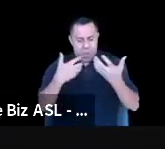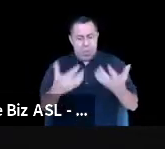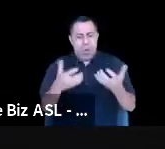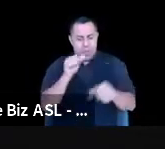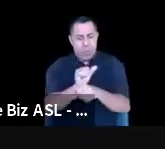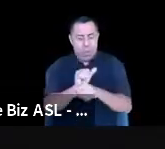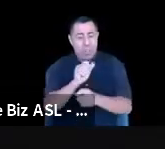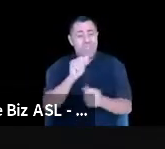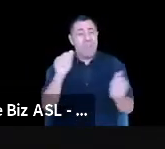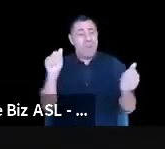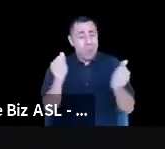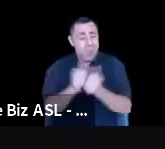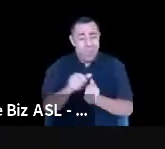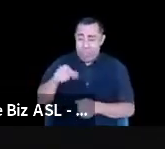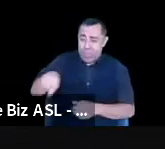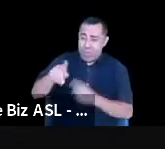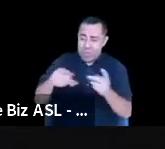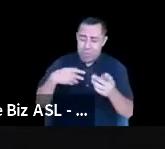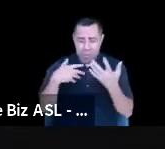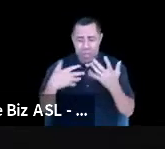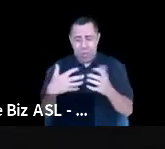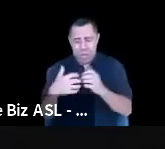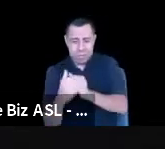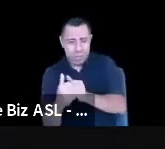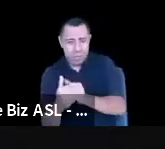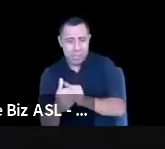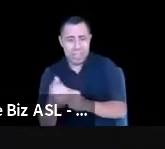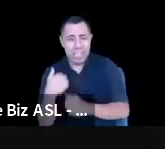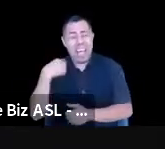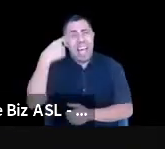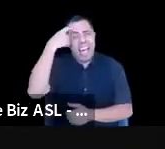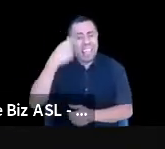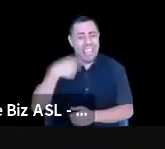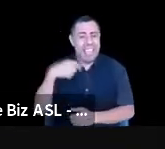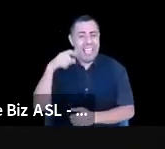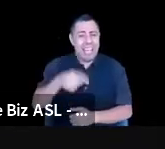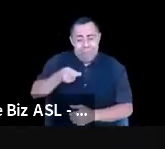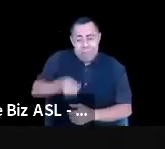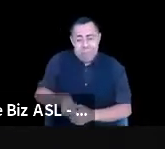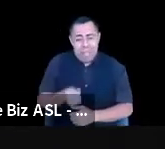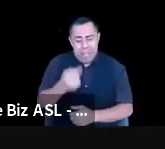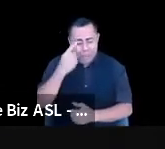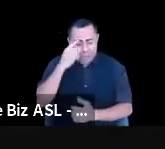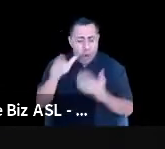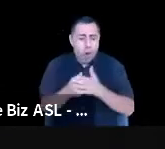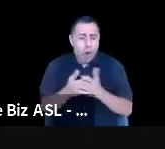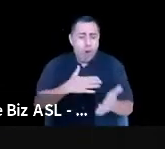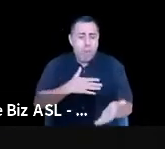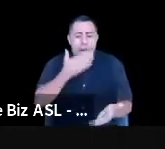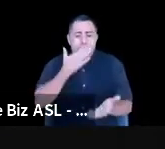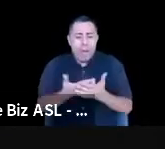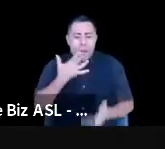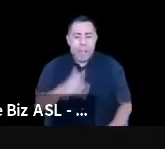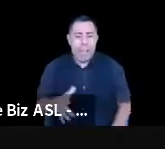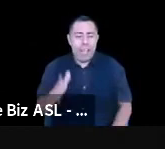I want to do it with. I think I'm going to have to pay for all this good fortune sometime, somehow."